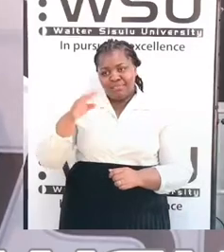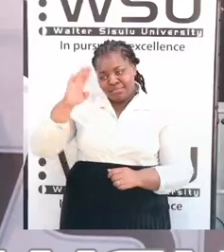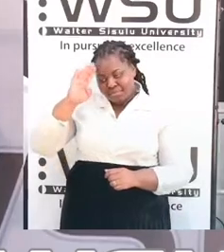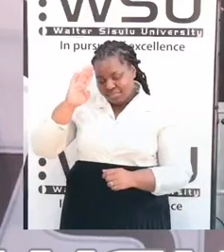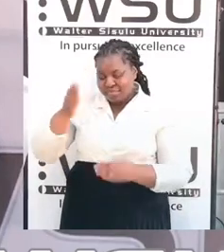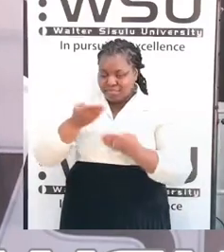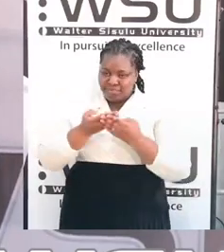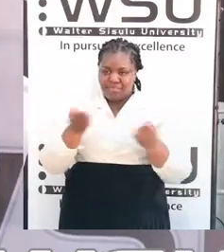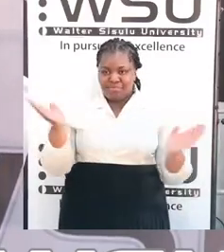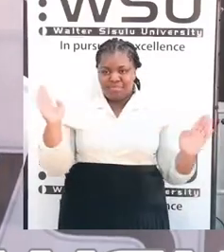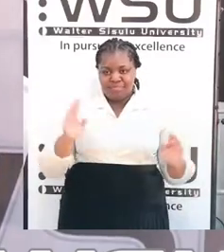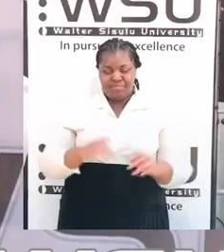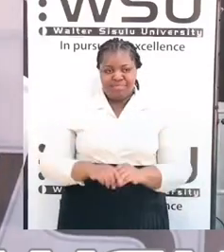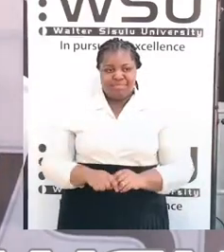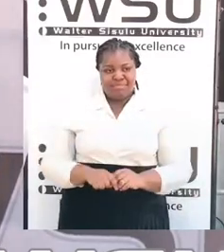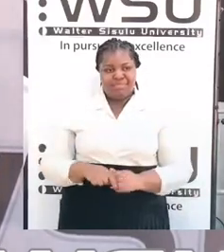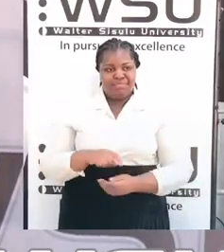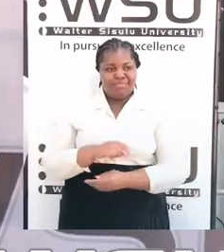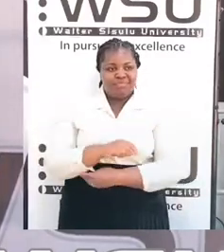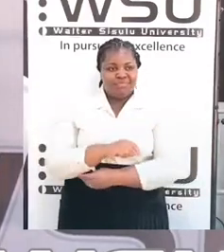nenzi bazayo.